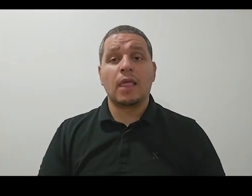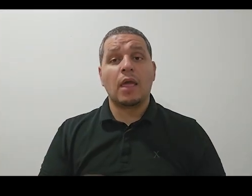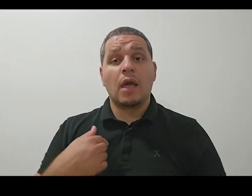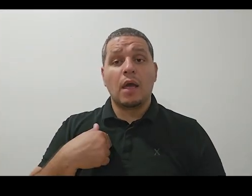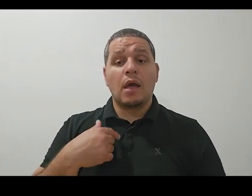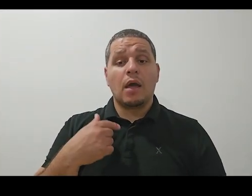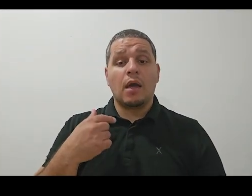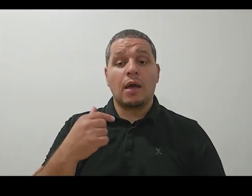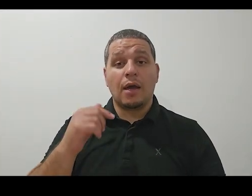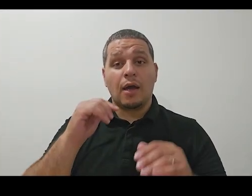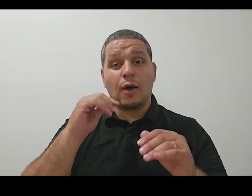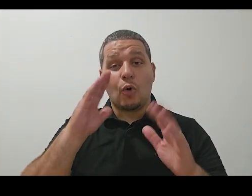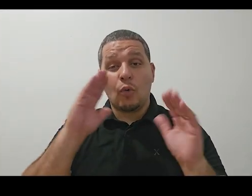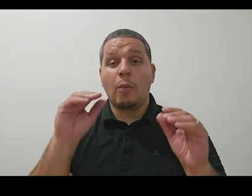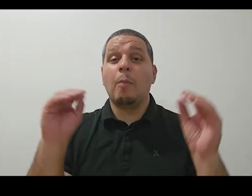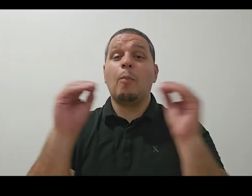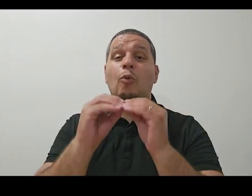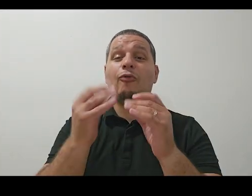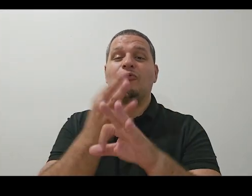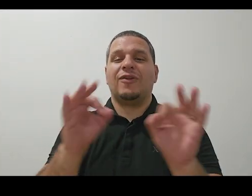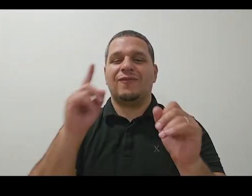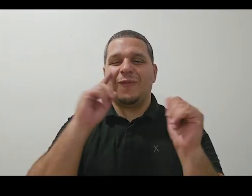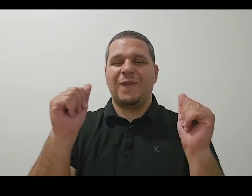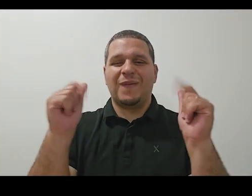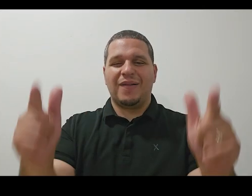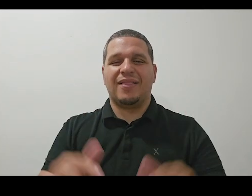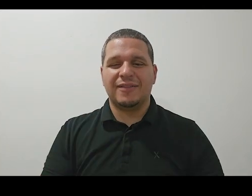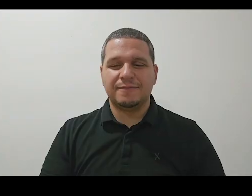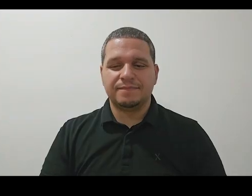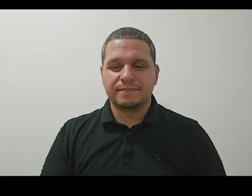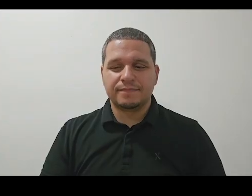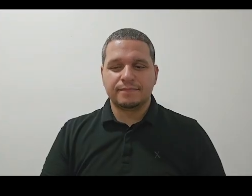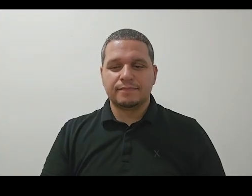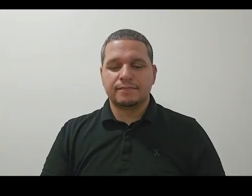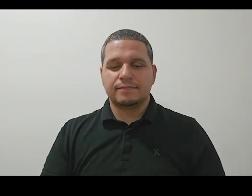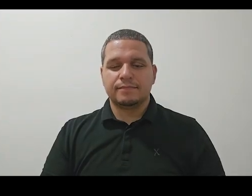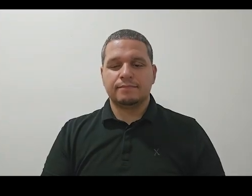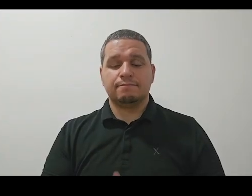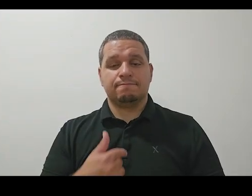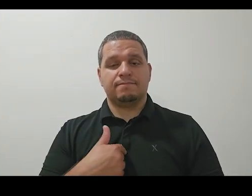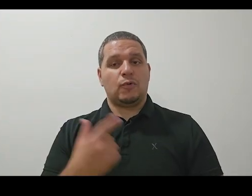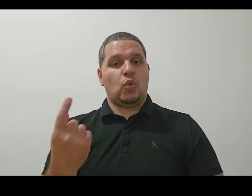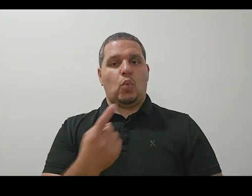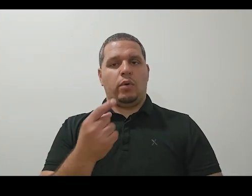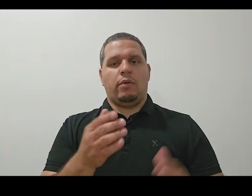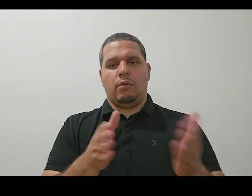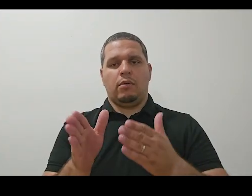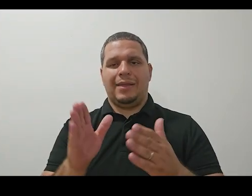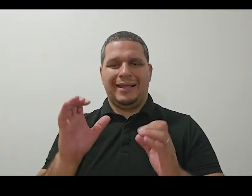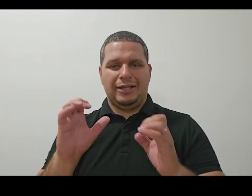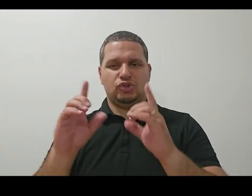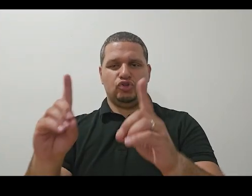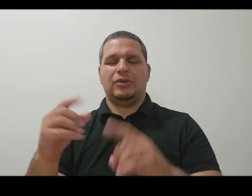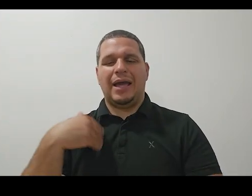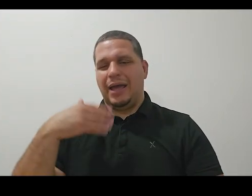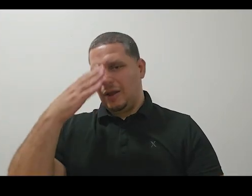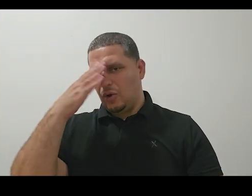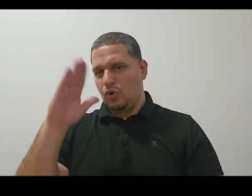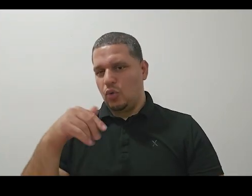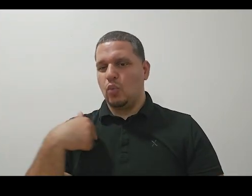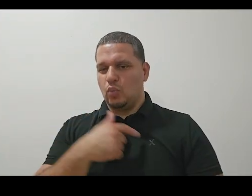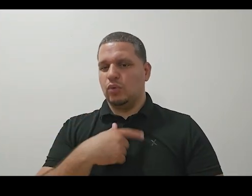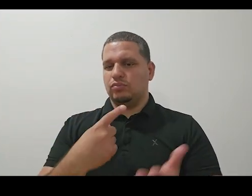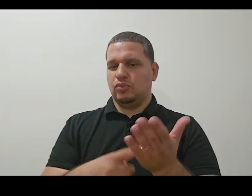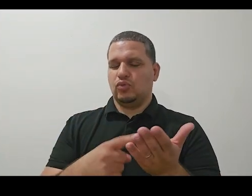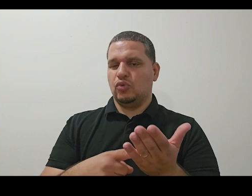So I hope more freedom to everyone. I always go towards the education, and I know